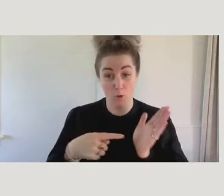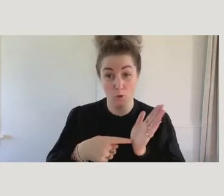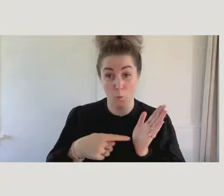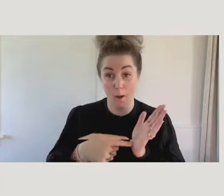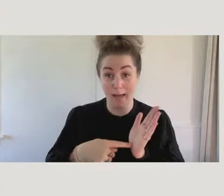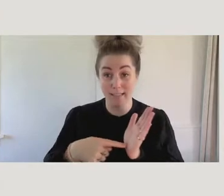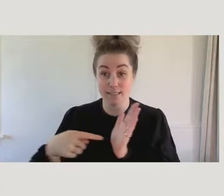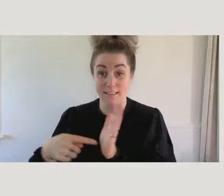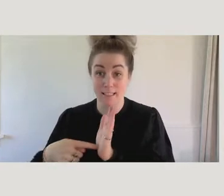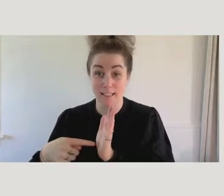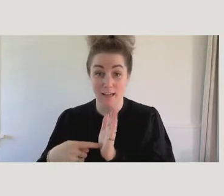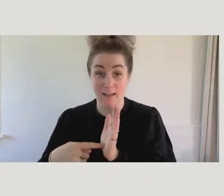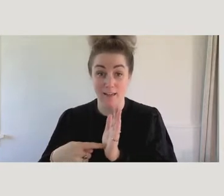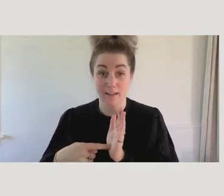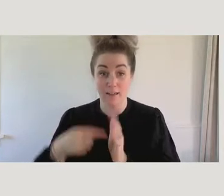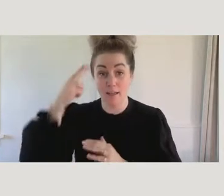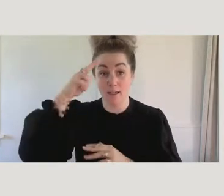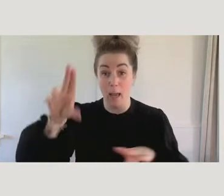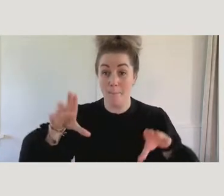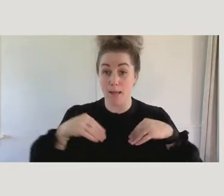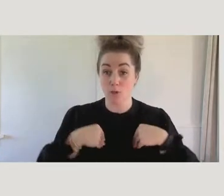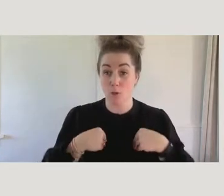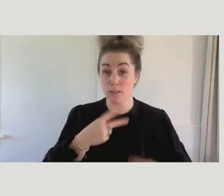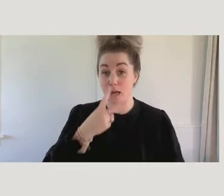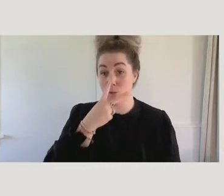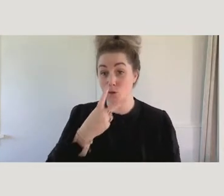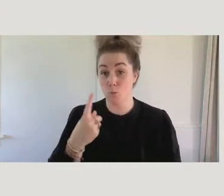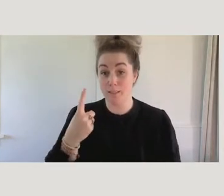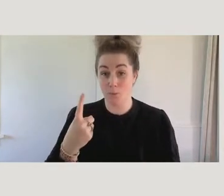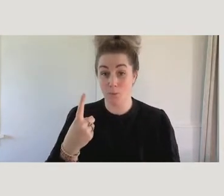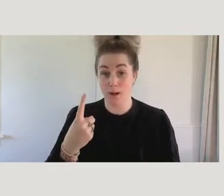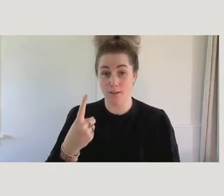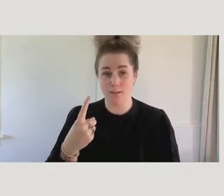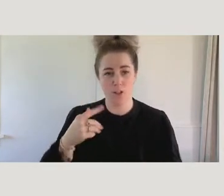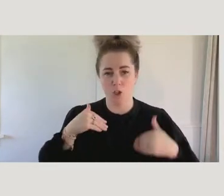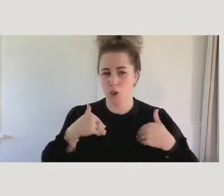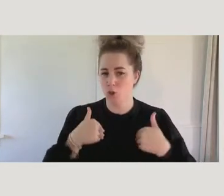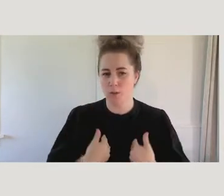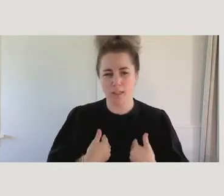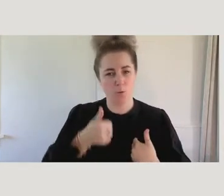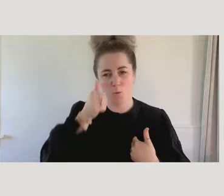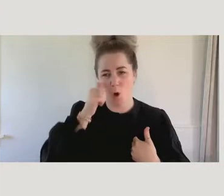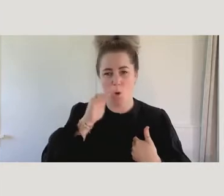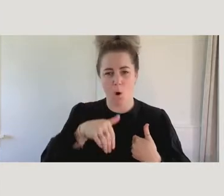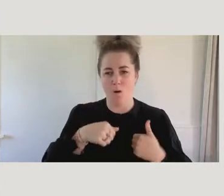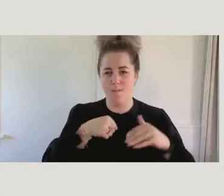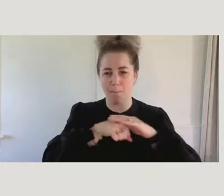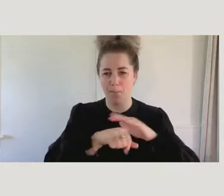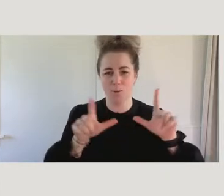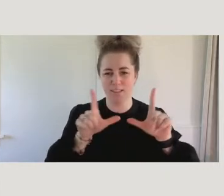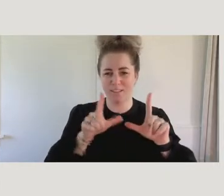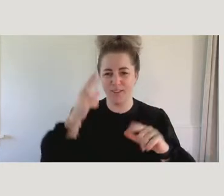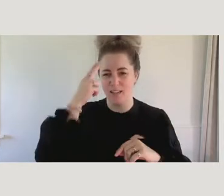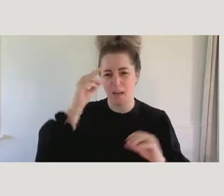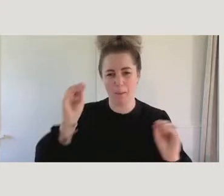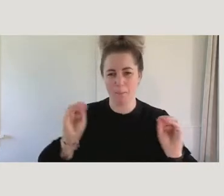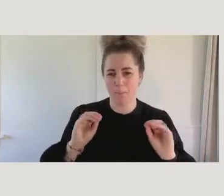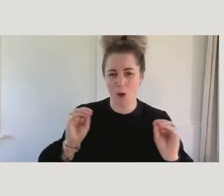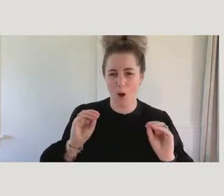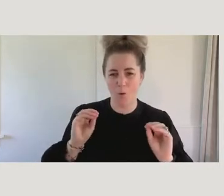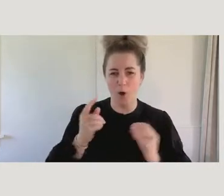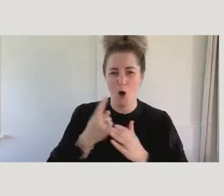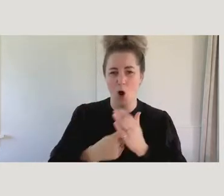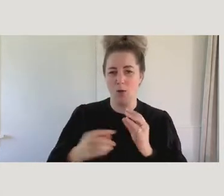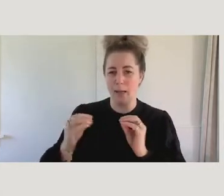is a name I adopted when I was 21 years old you don't need to know about my birth certificate name only the baycorp and